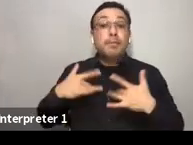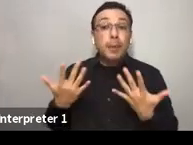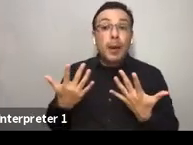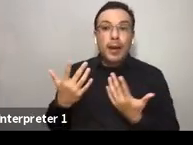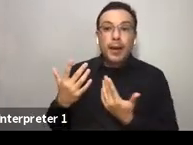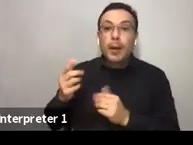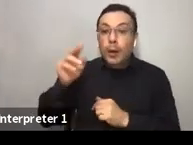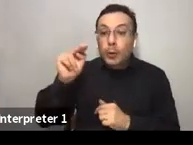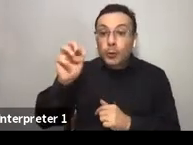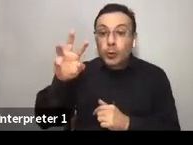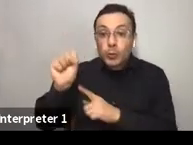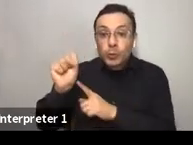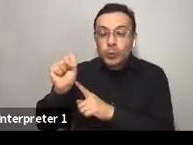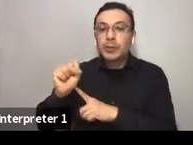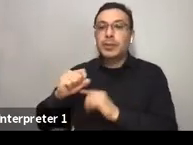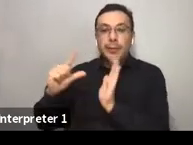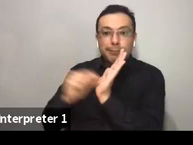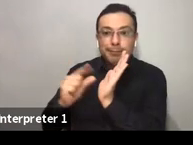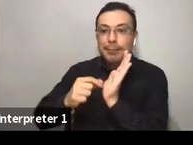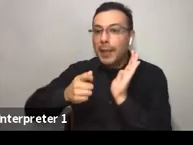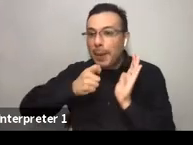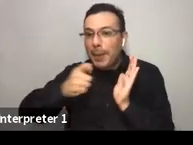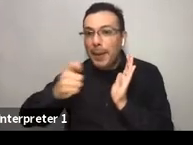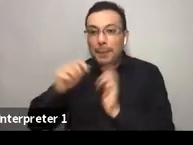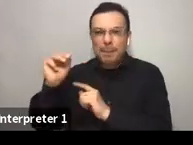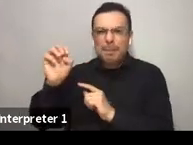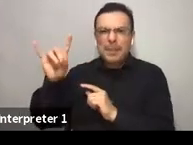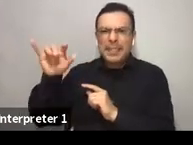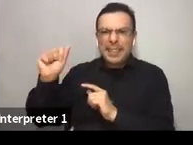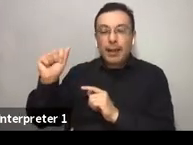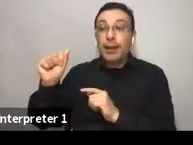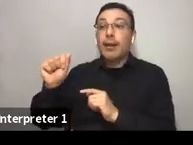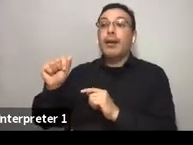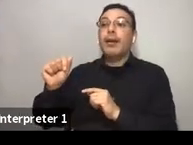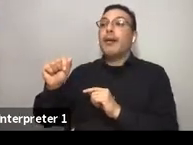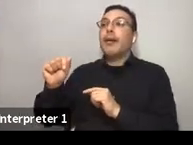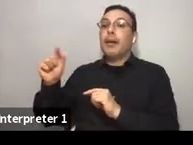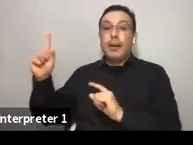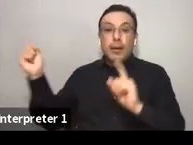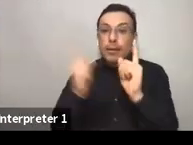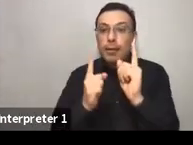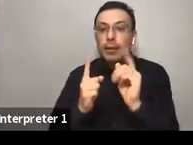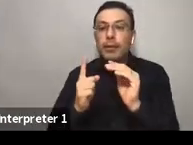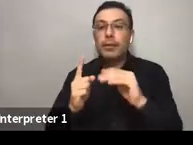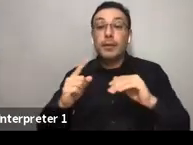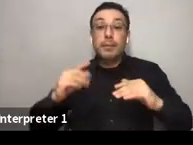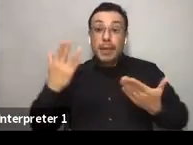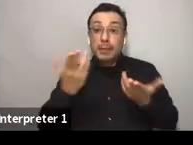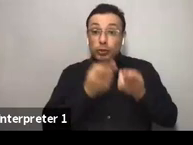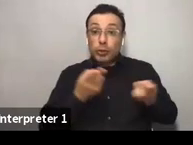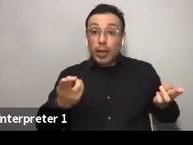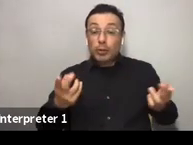they reach out and have questions and call shelters or show up outside of a domestic violence program